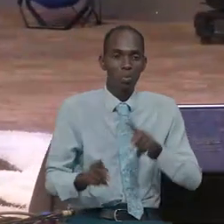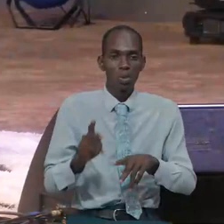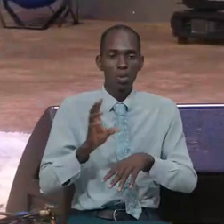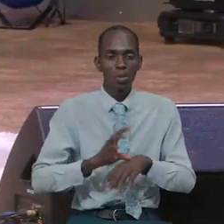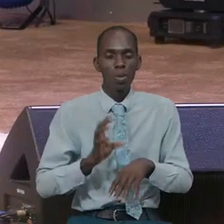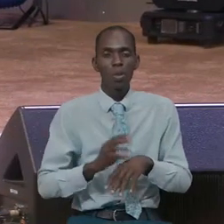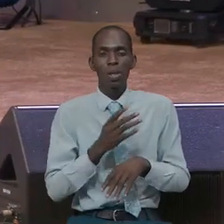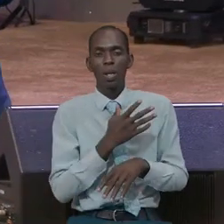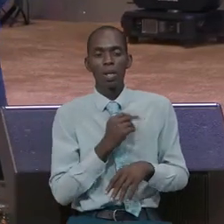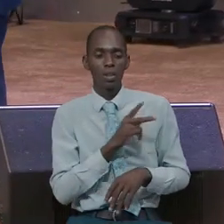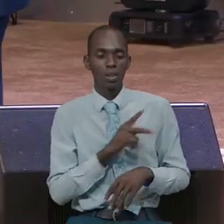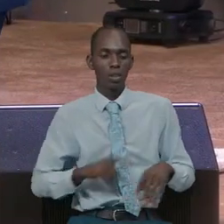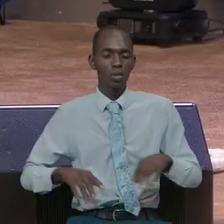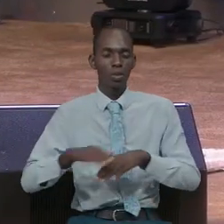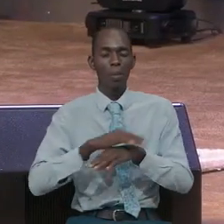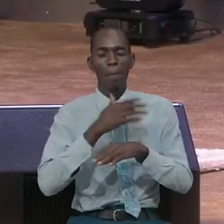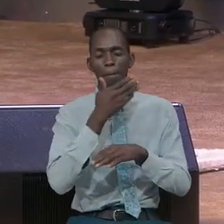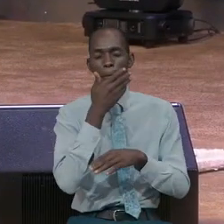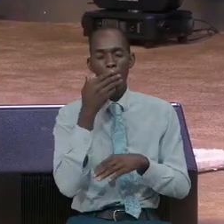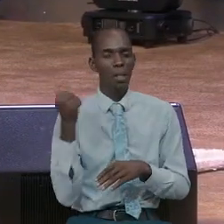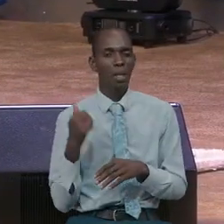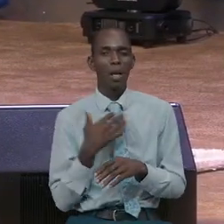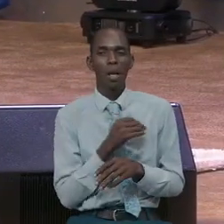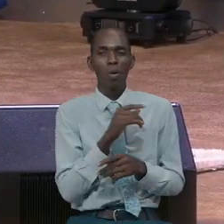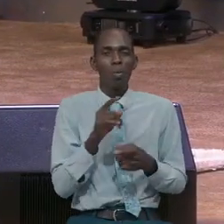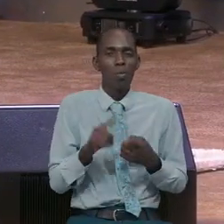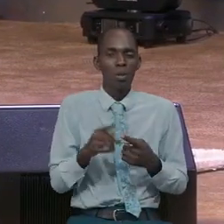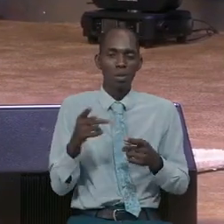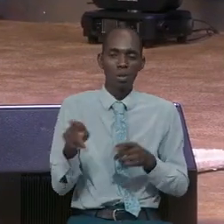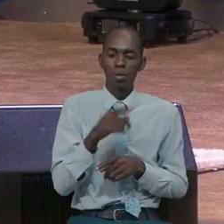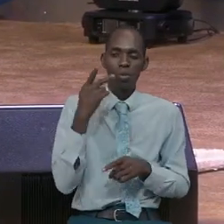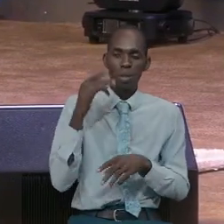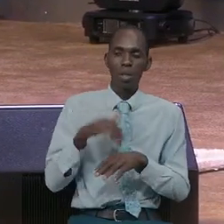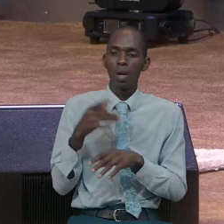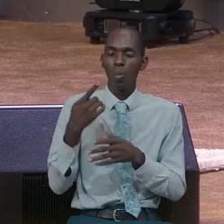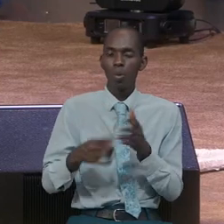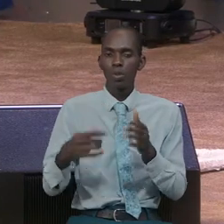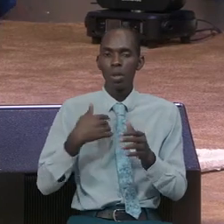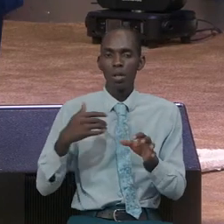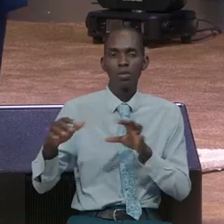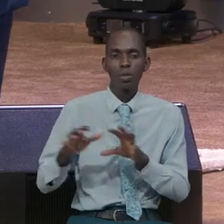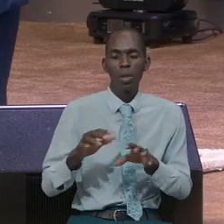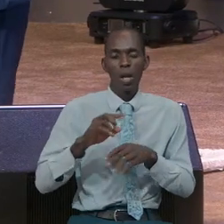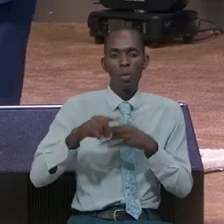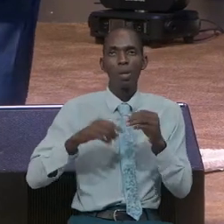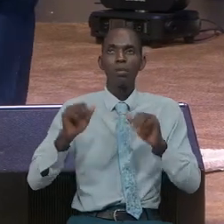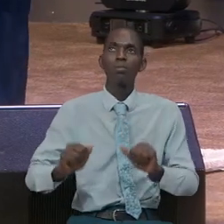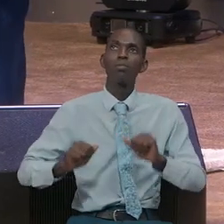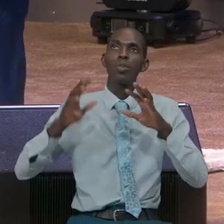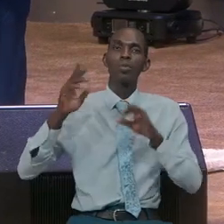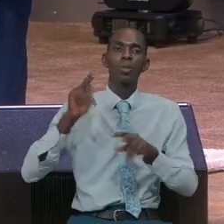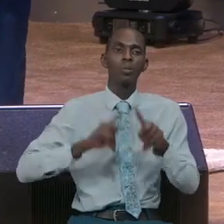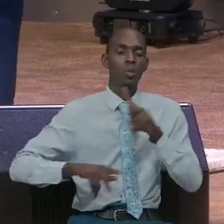look at what had been done, the consecration of the people before you came, the commitment of the people before you came,